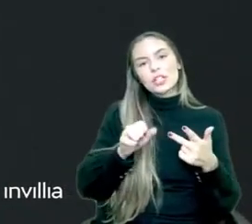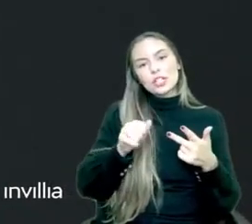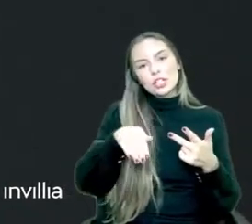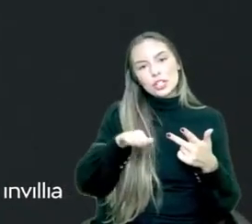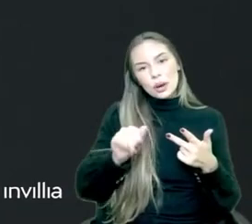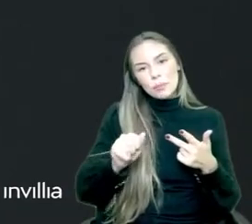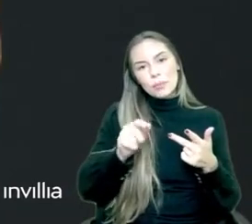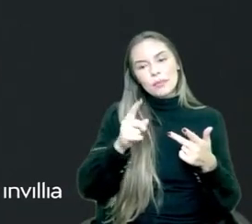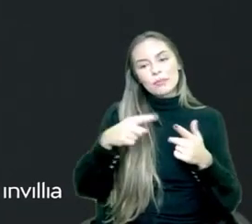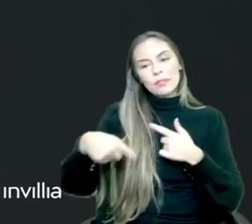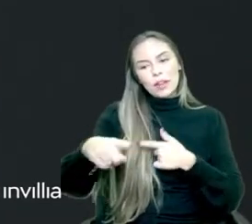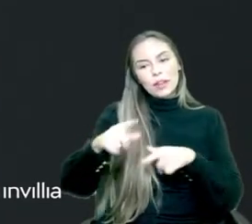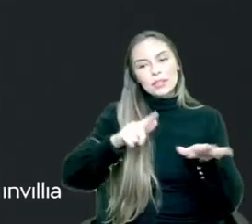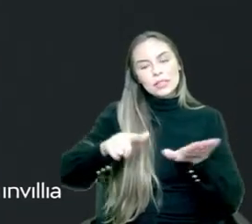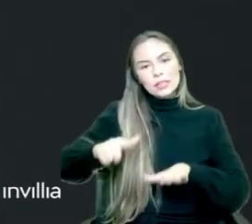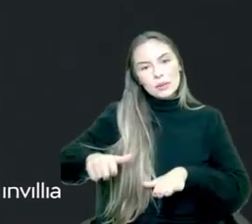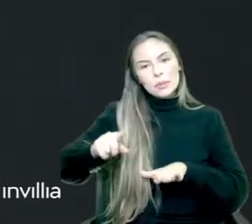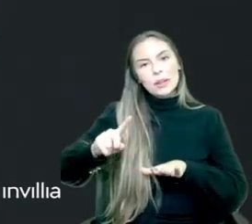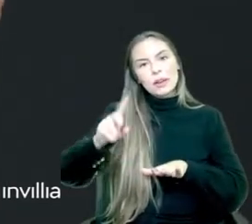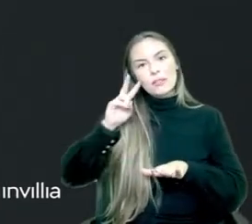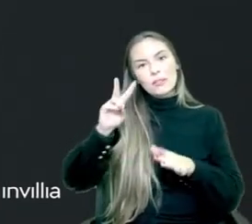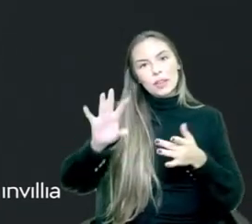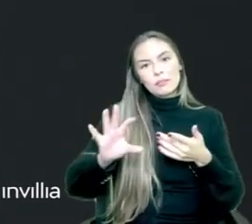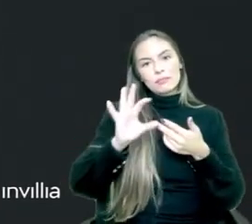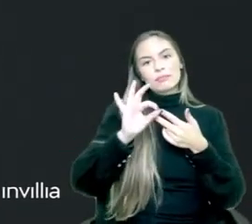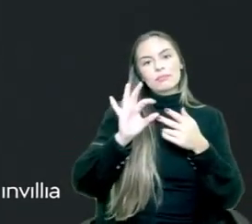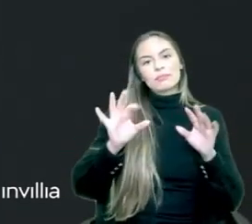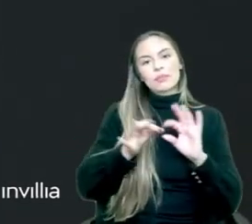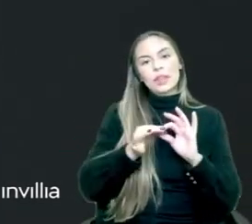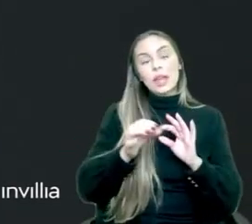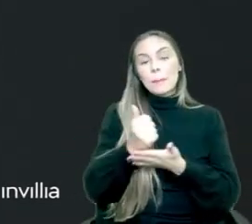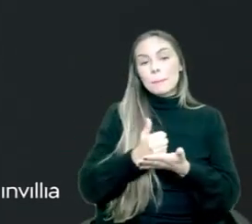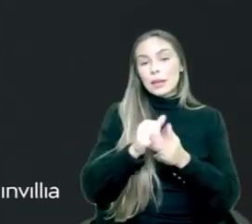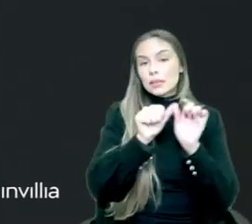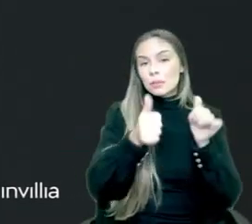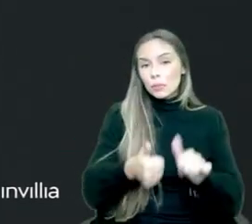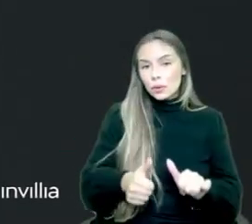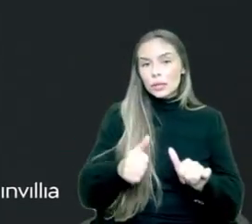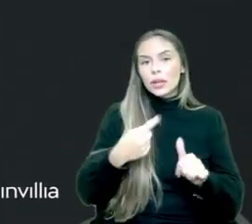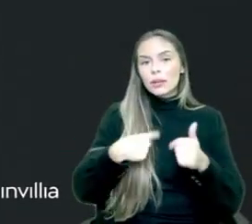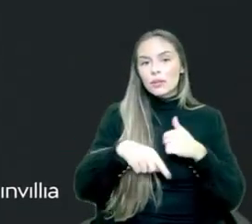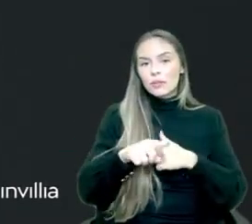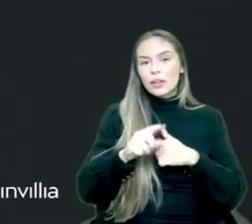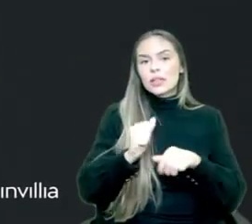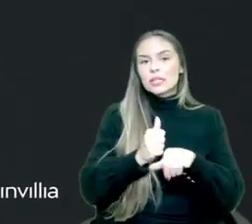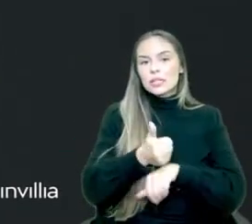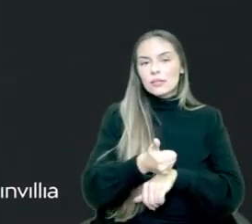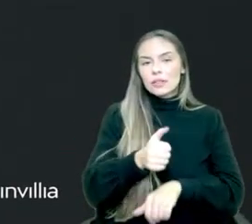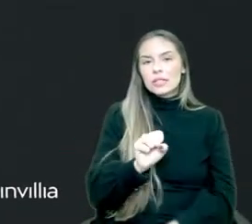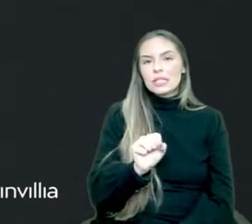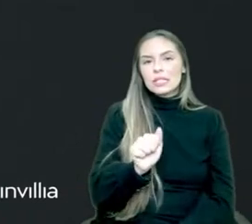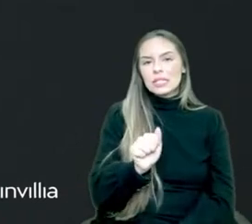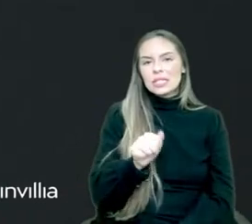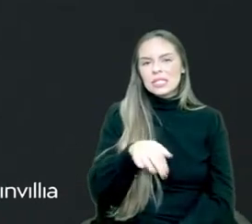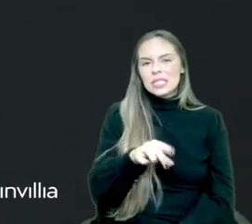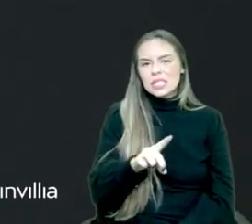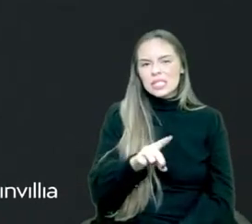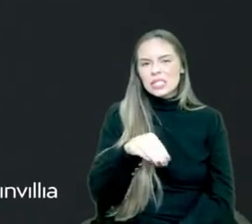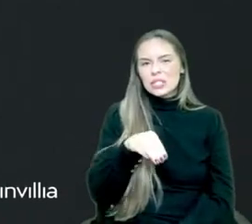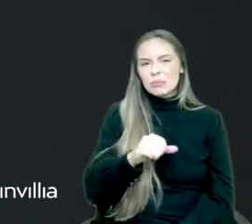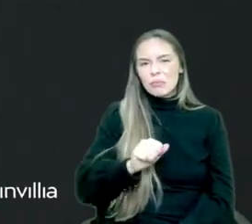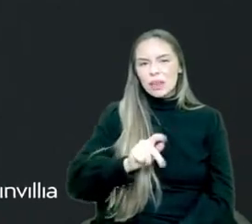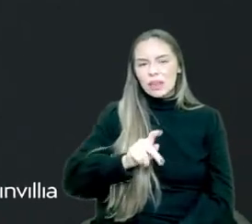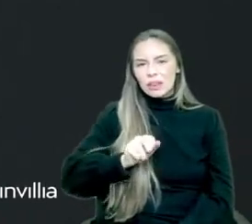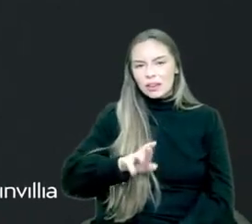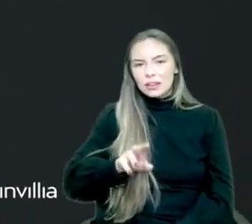that. And our base model will be served via SageMaker as soon as we get it into a TJI container, but it's on